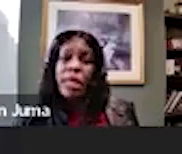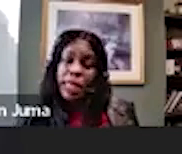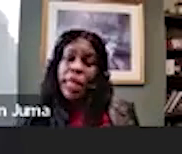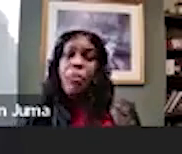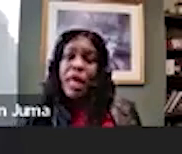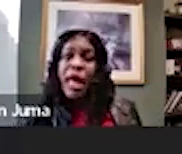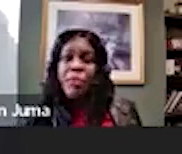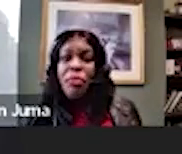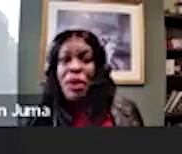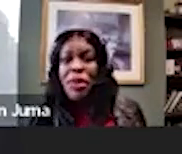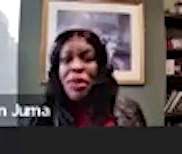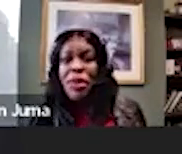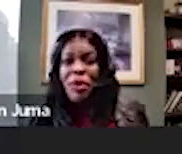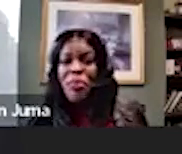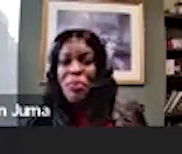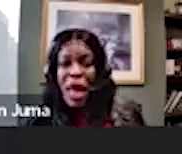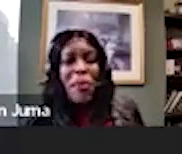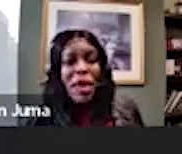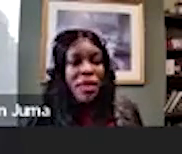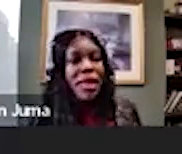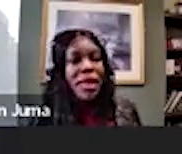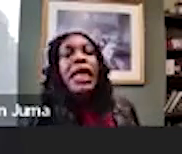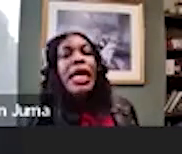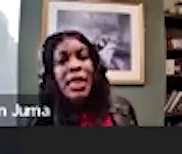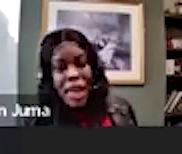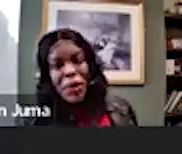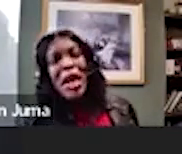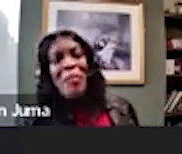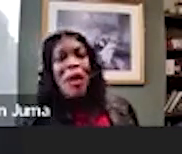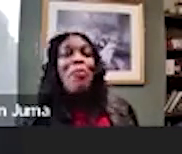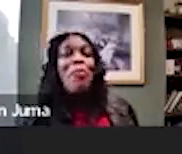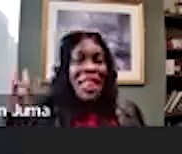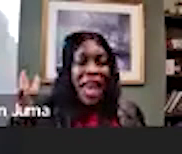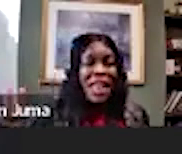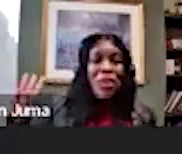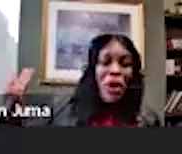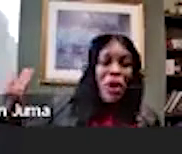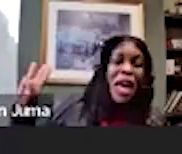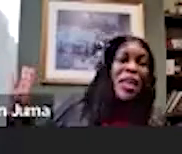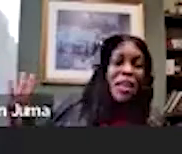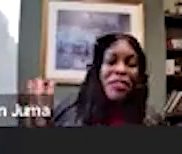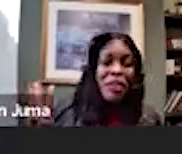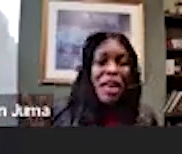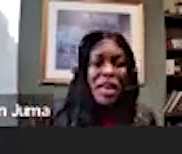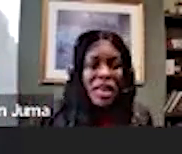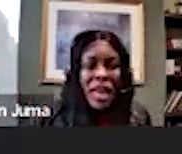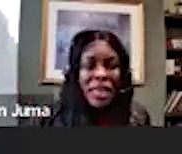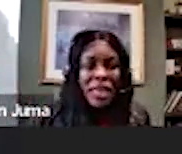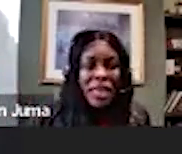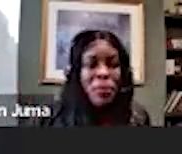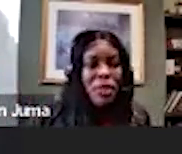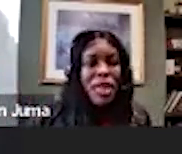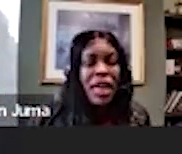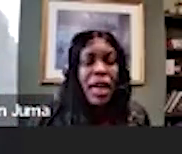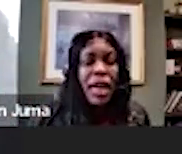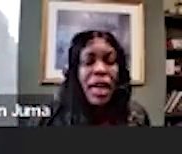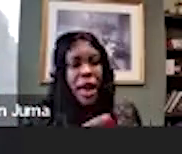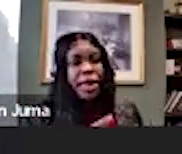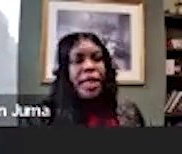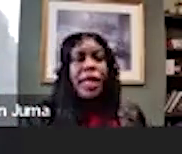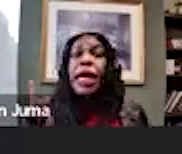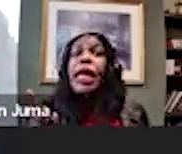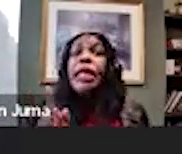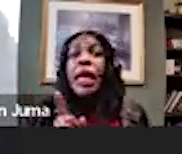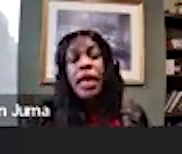you dated me last month. You know, those blackmails, they could come up. The other third reason that I think I didn't put here, or